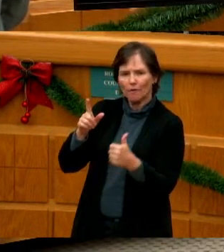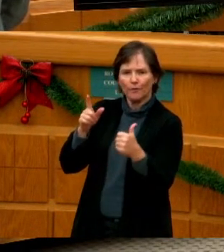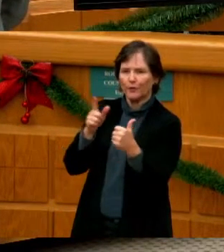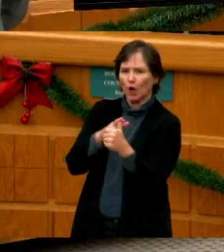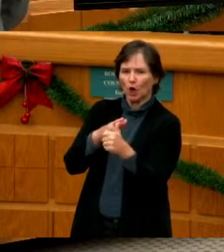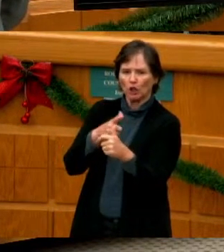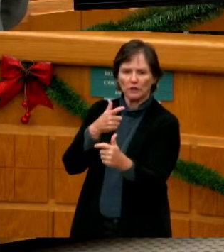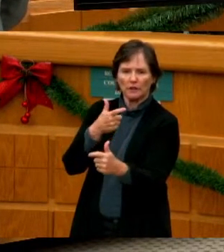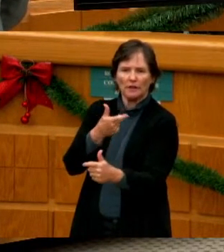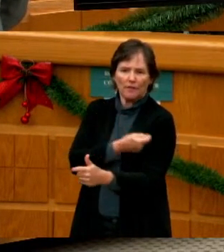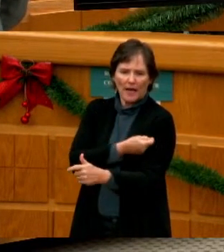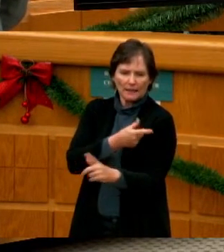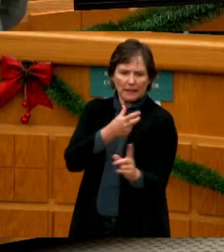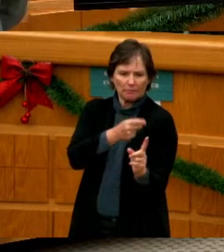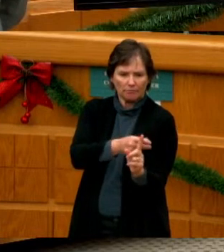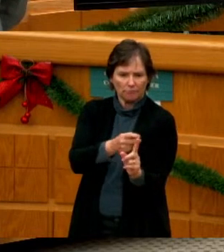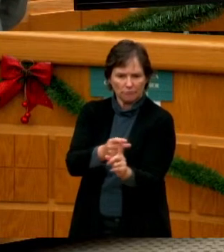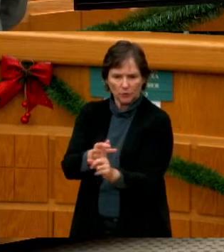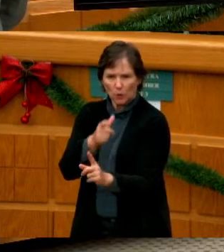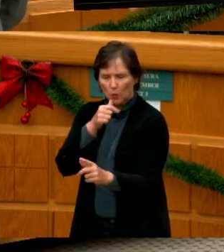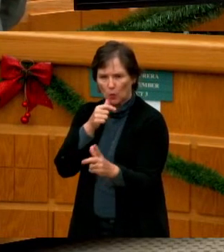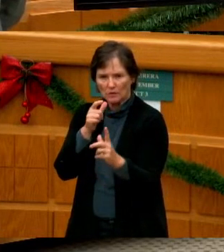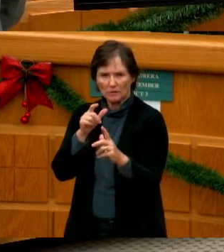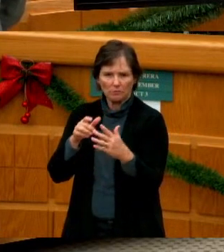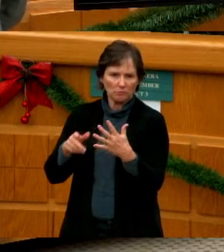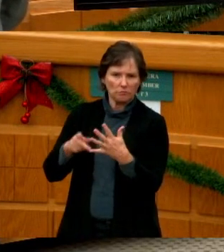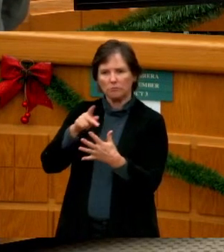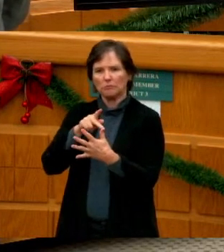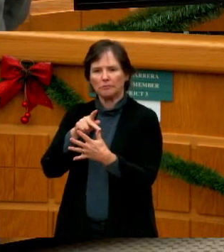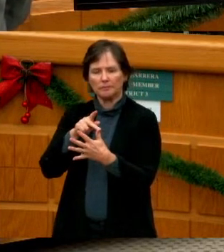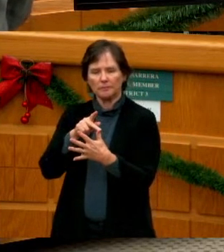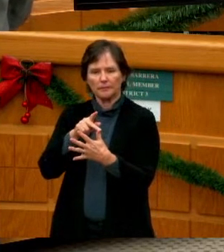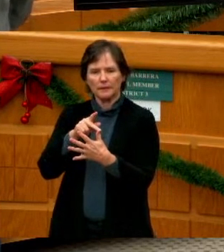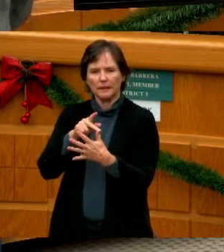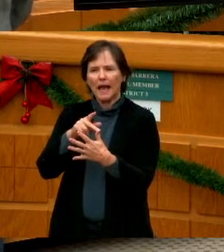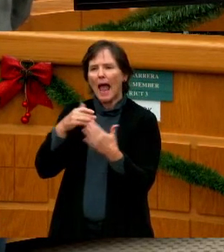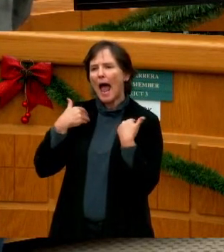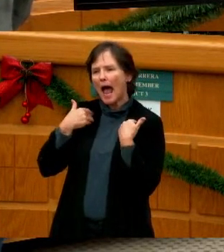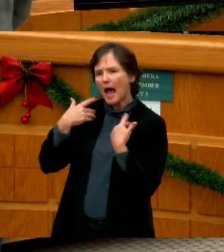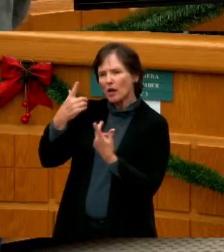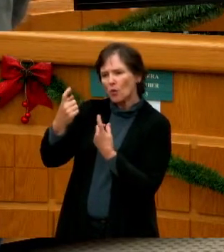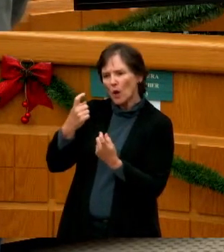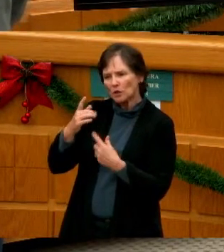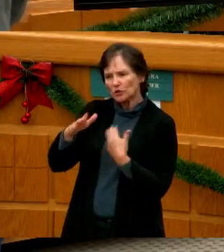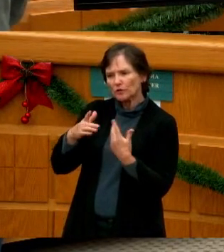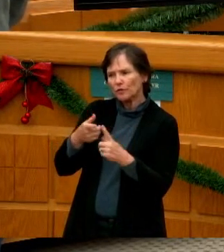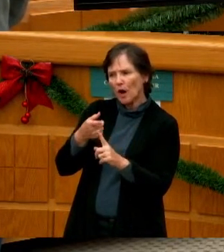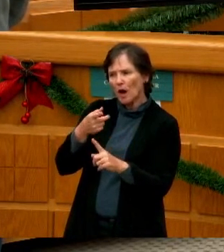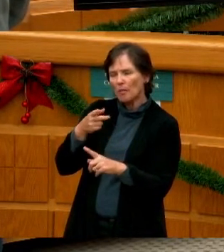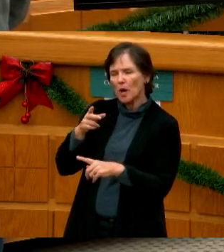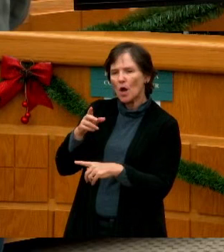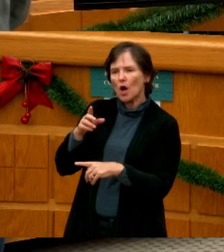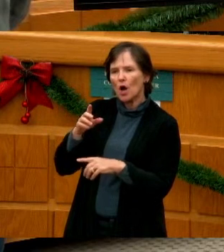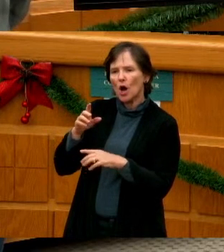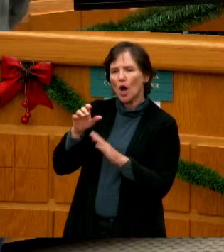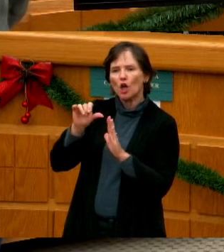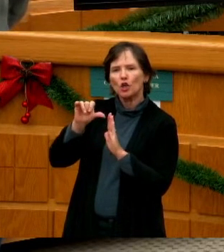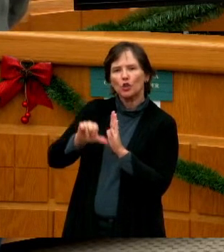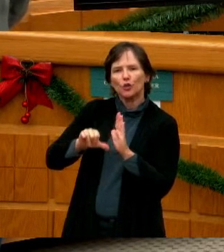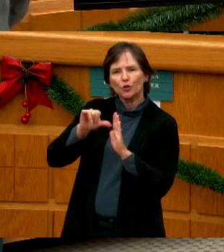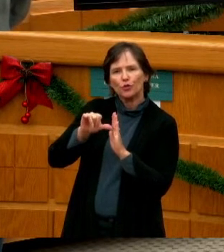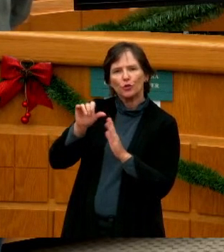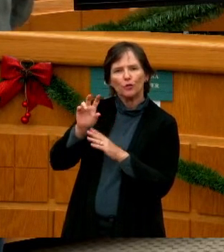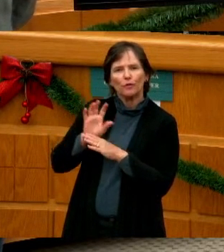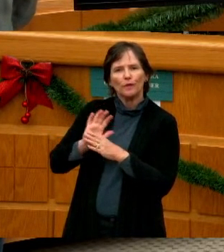vaccinated first? There was a post by the city where you talked about it in a YouTube video,